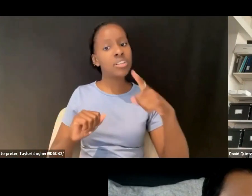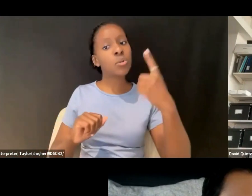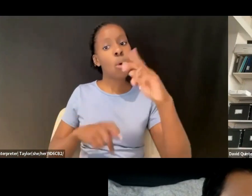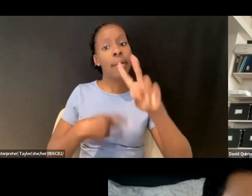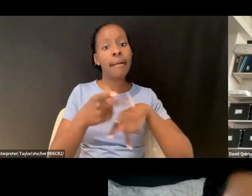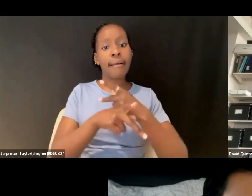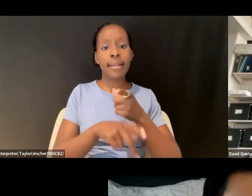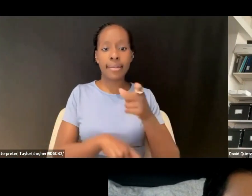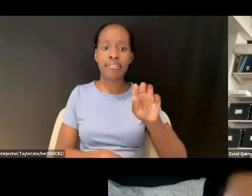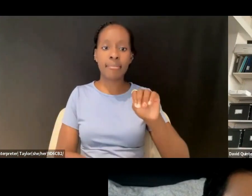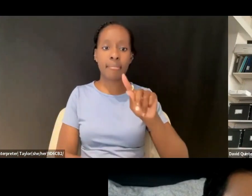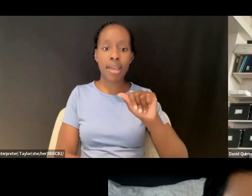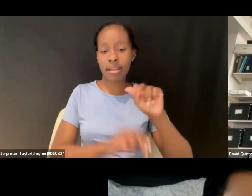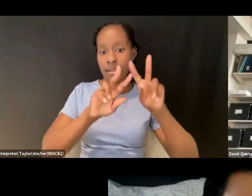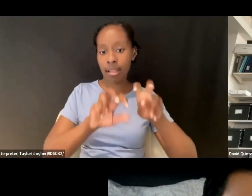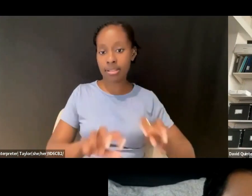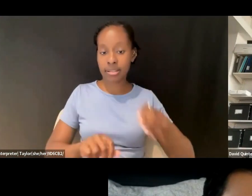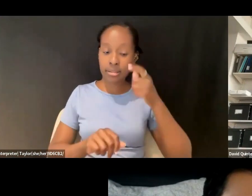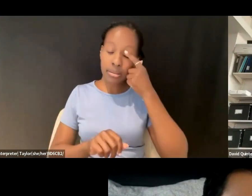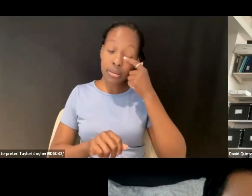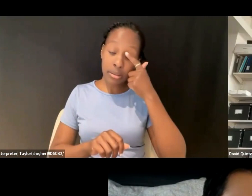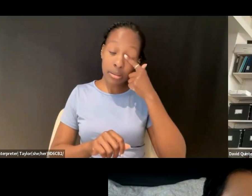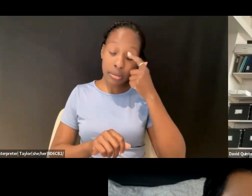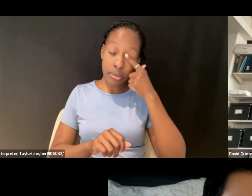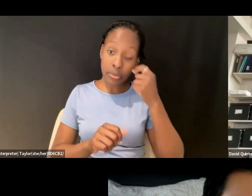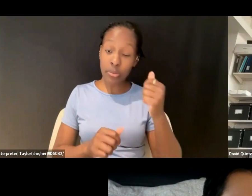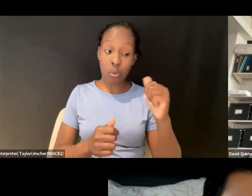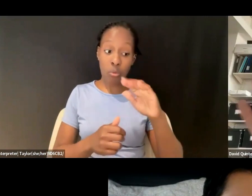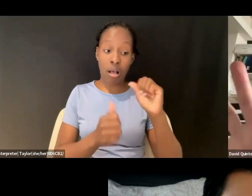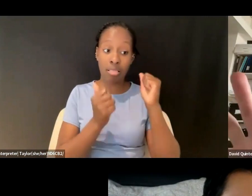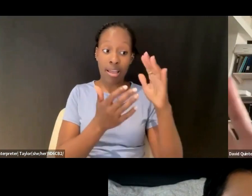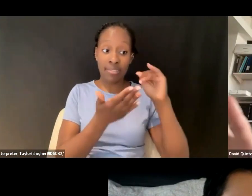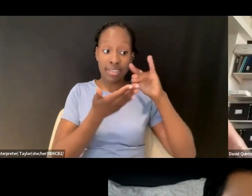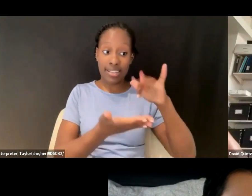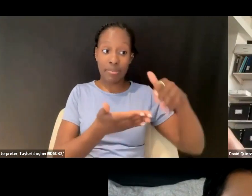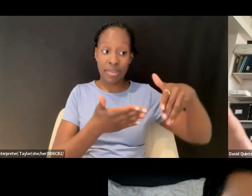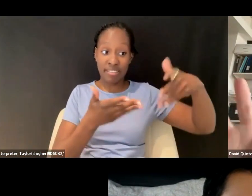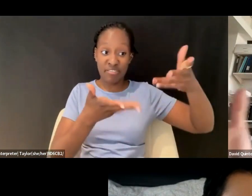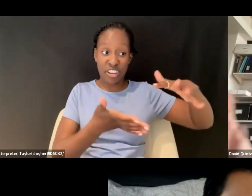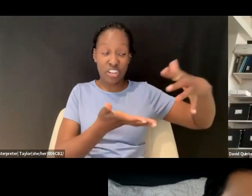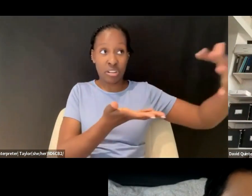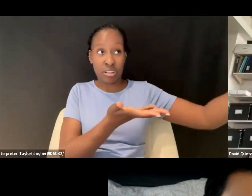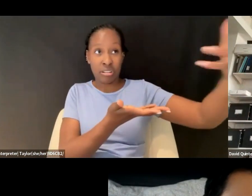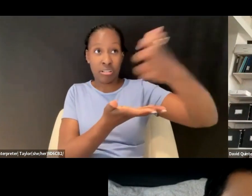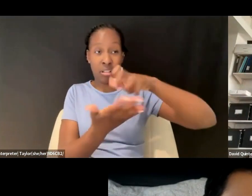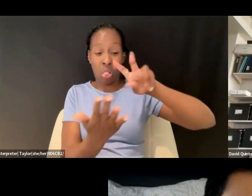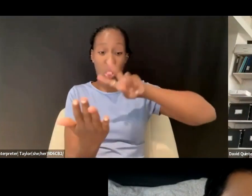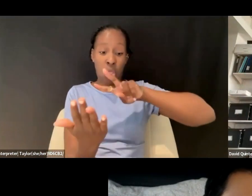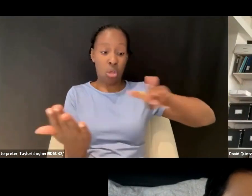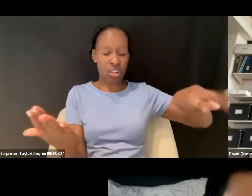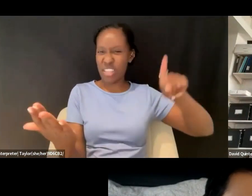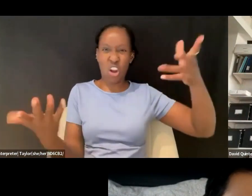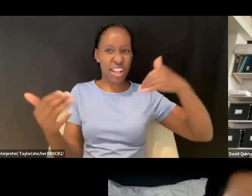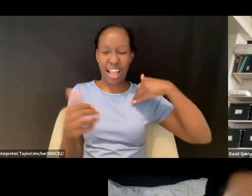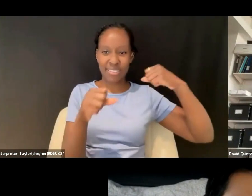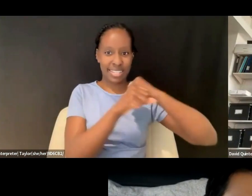that you take a lots of studies that have been done in the past, and then you look at their statistics, right? And you Right. pull from their statistics,